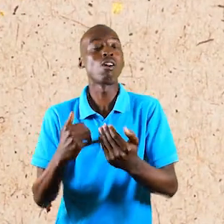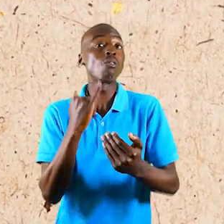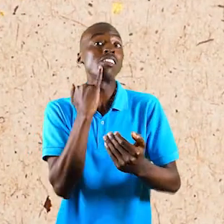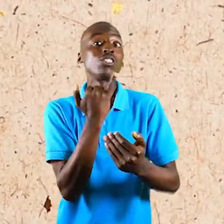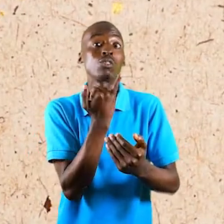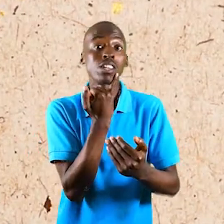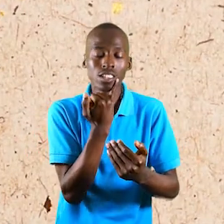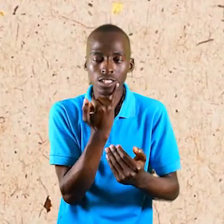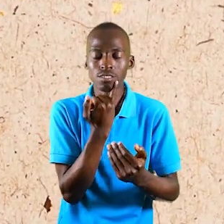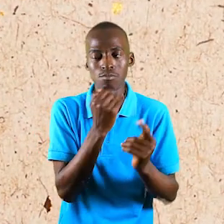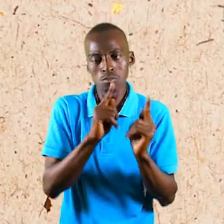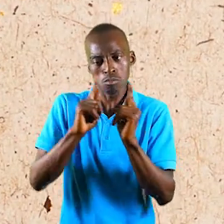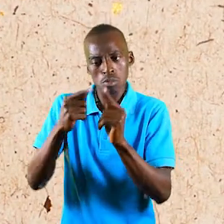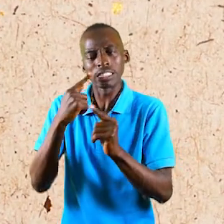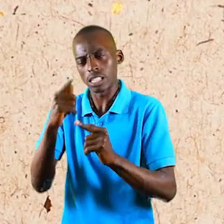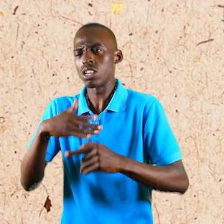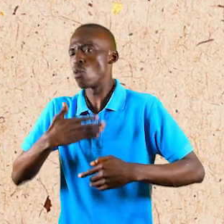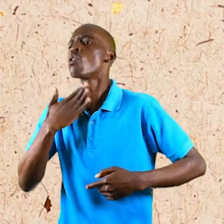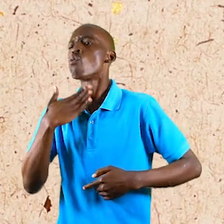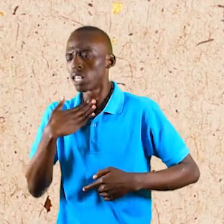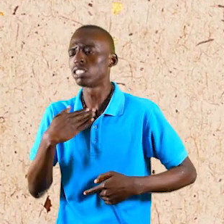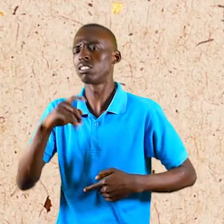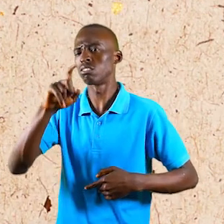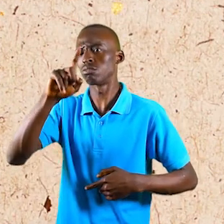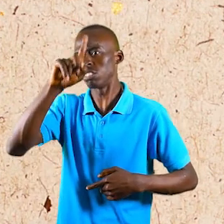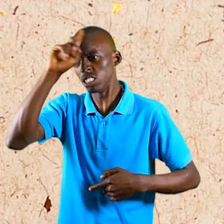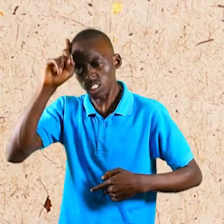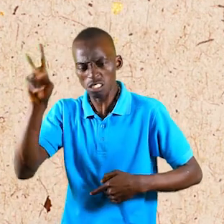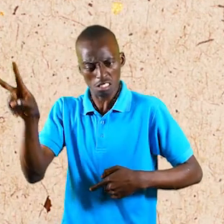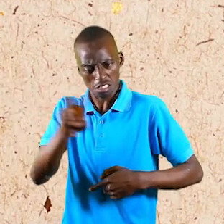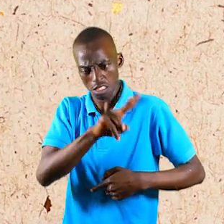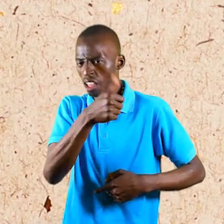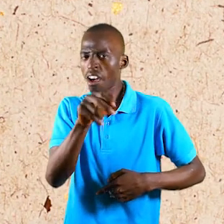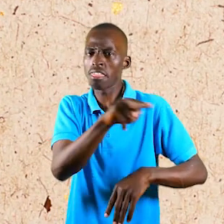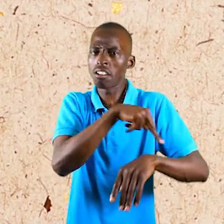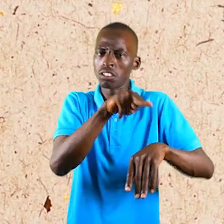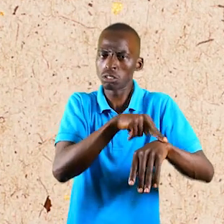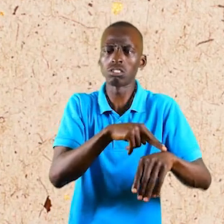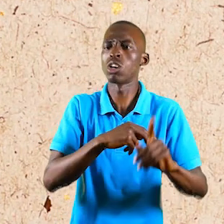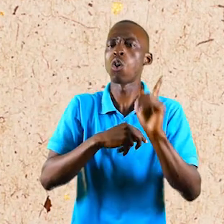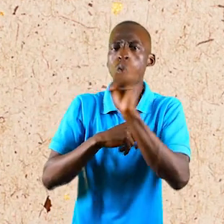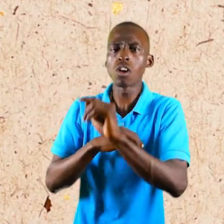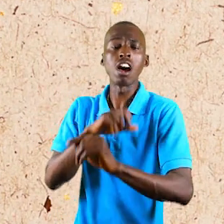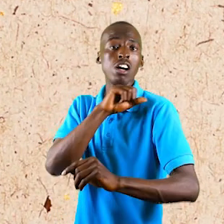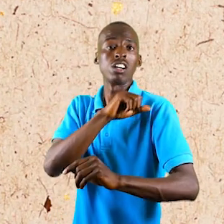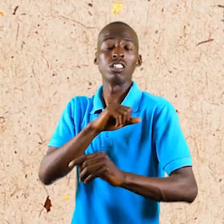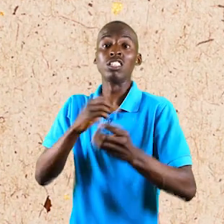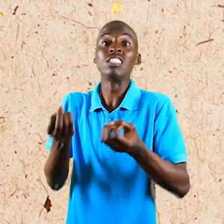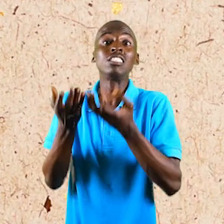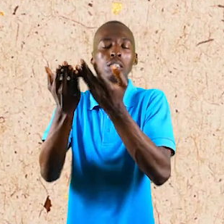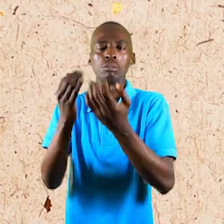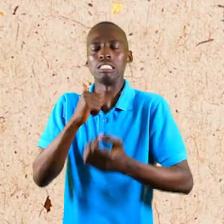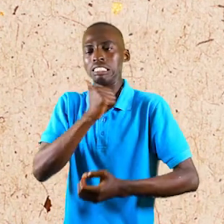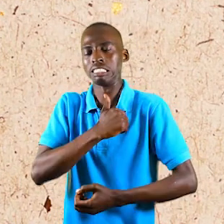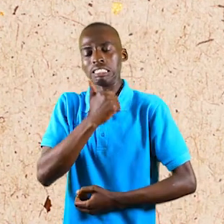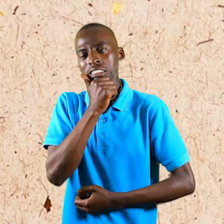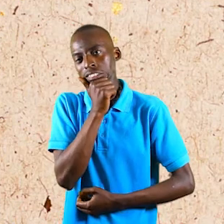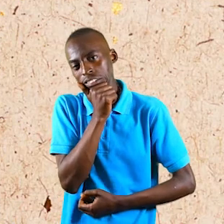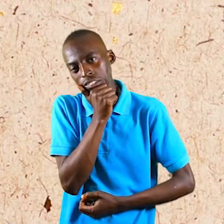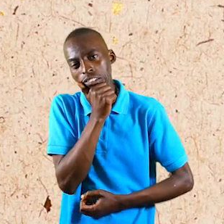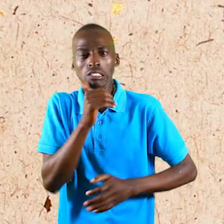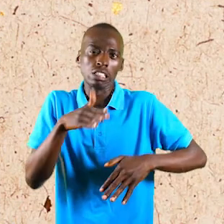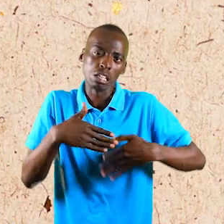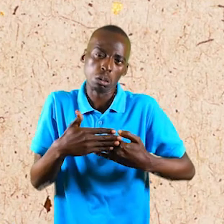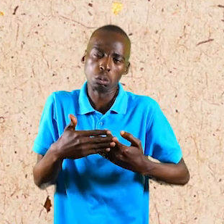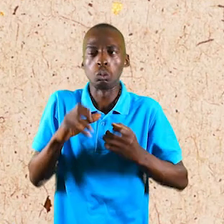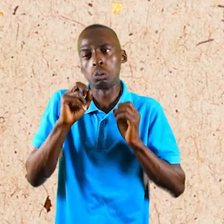Israelites come to Samuel and they say, "Hey, we want a king like all the other nations have. Go find one for us." And so Samuel, he's kind of ticked off